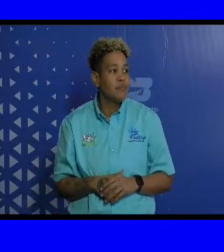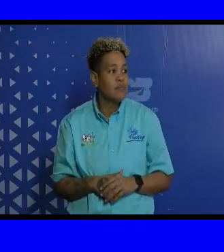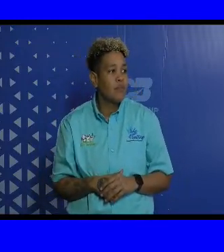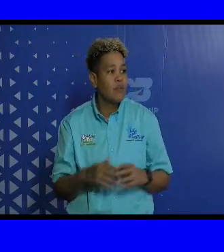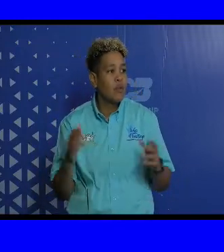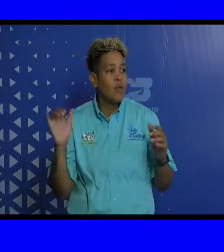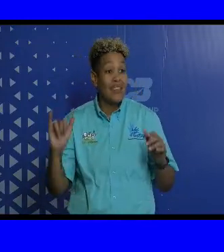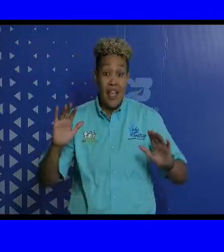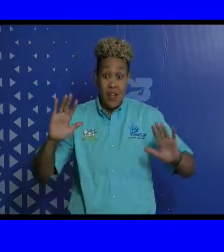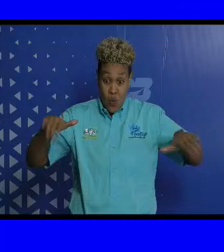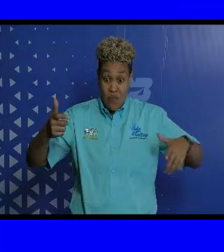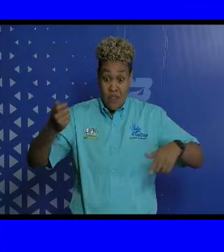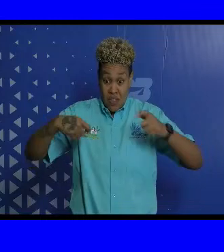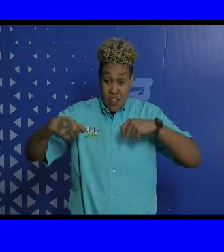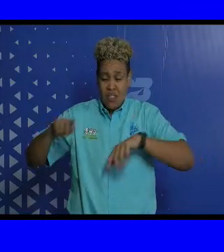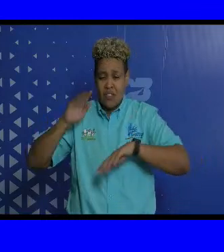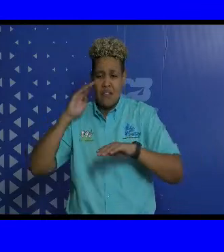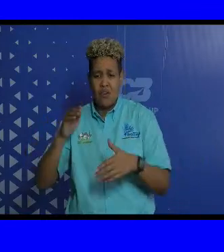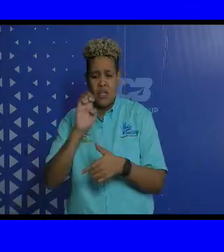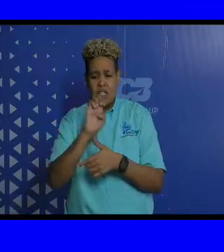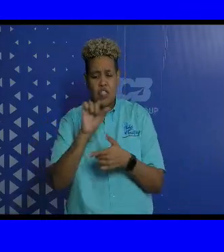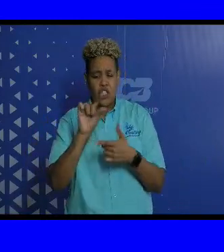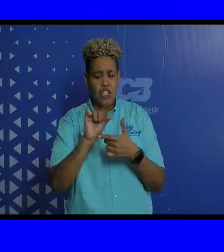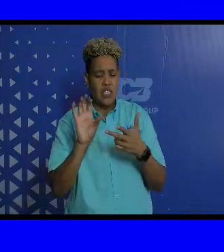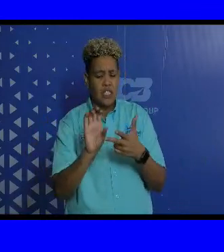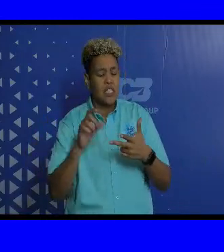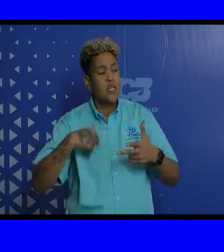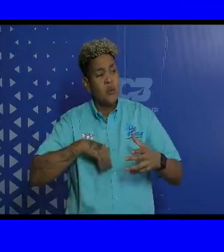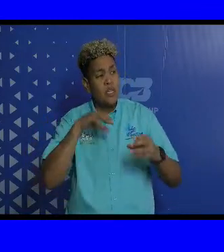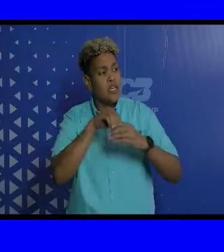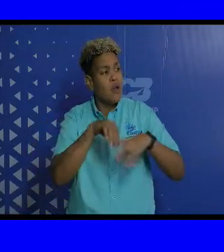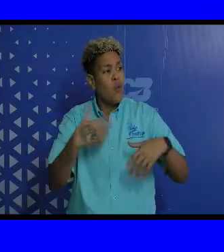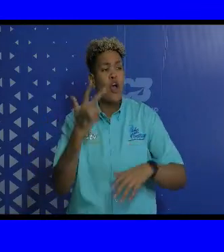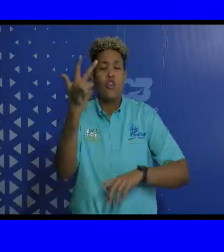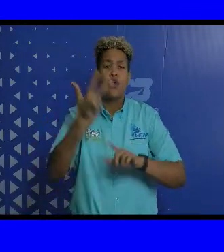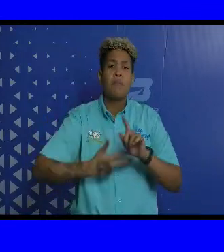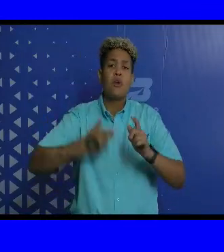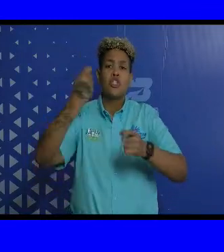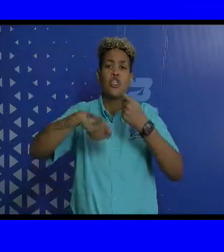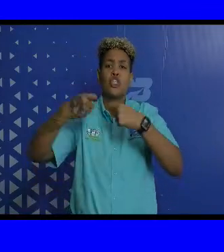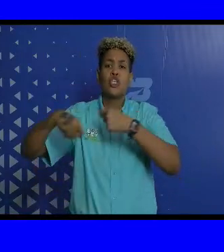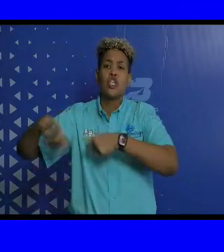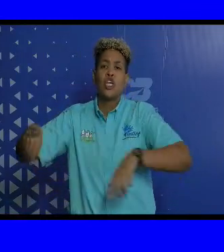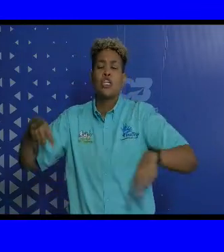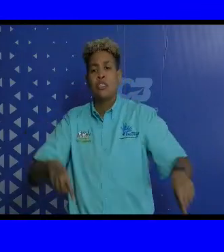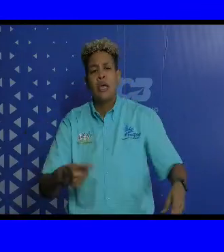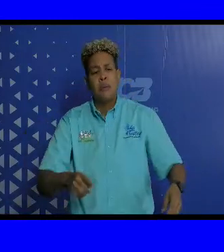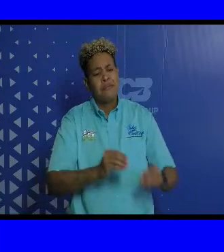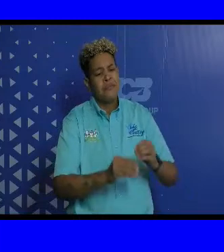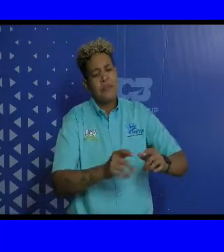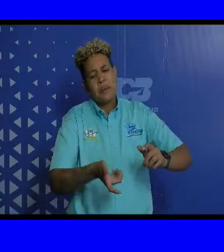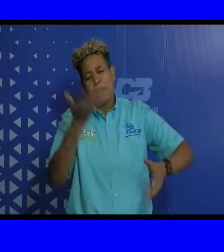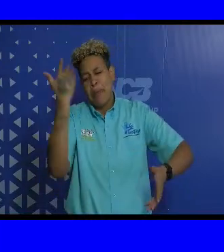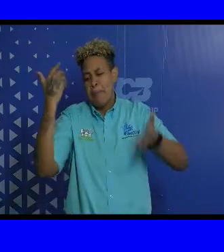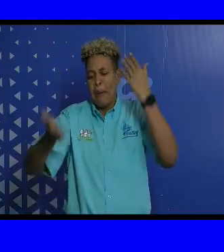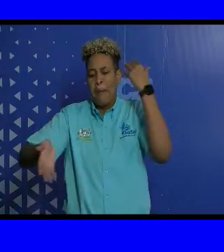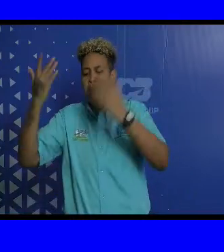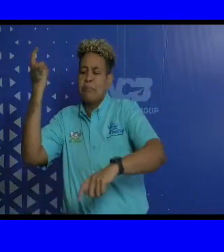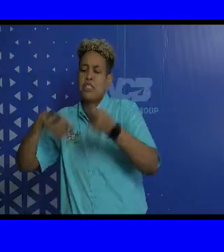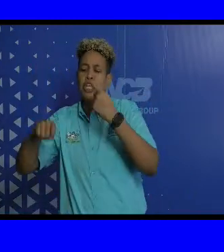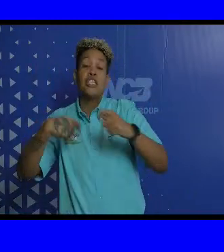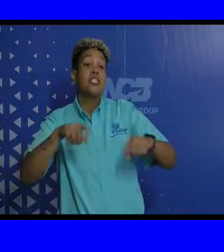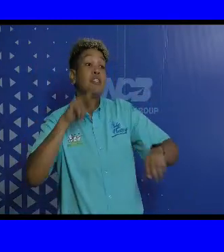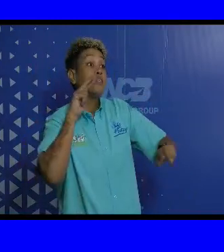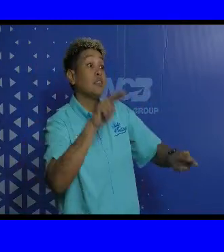So with that reset focused on EGC, we embarked on a 3-month renovation that is reflected in the financial performance